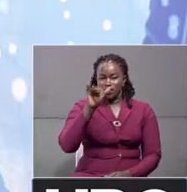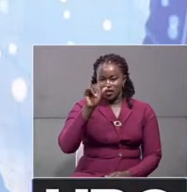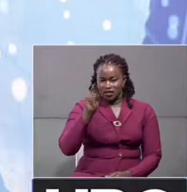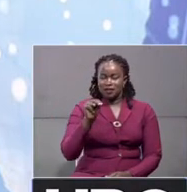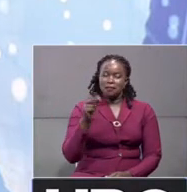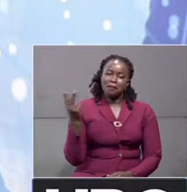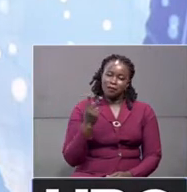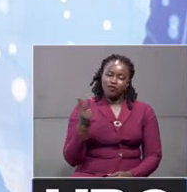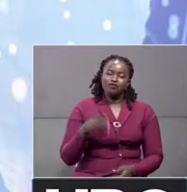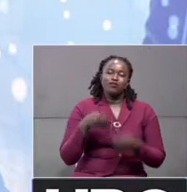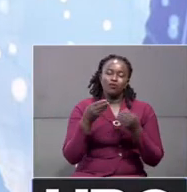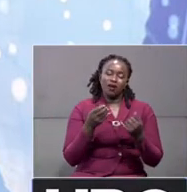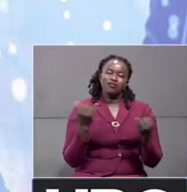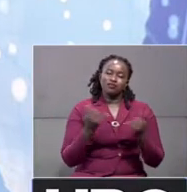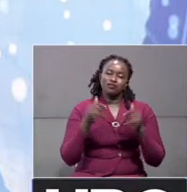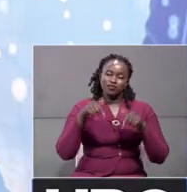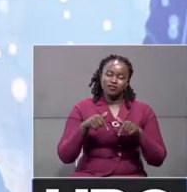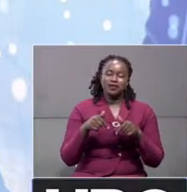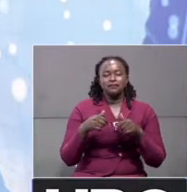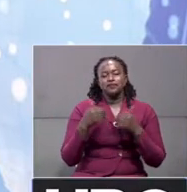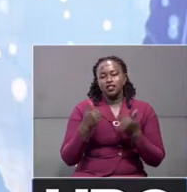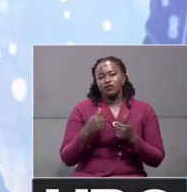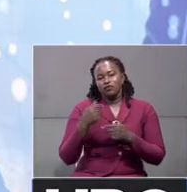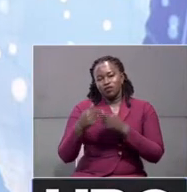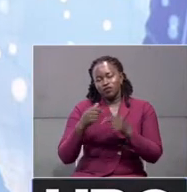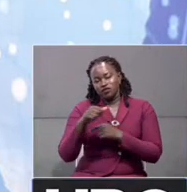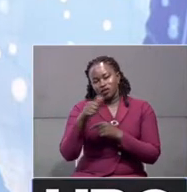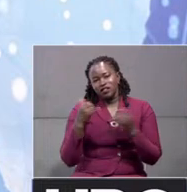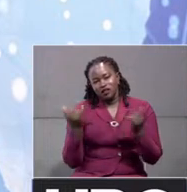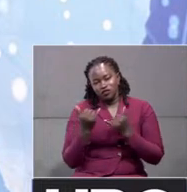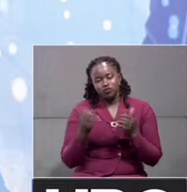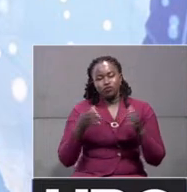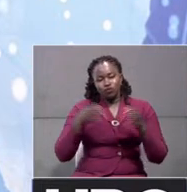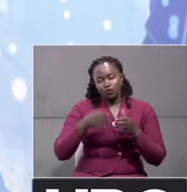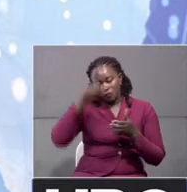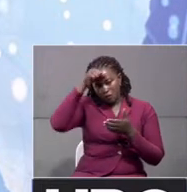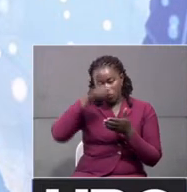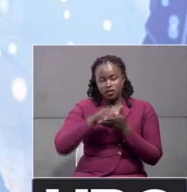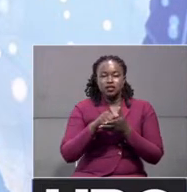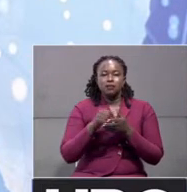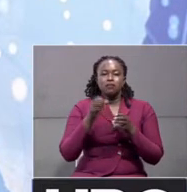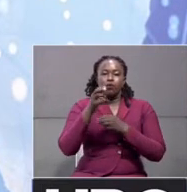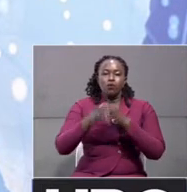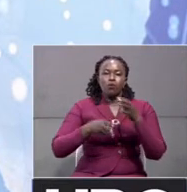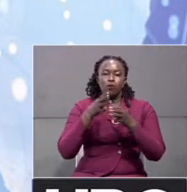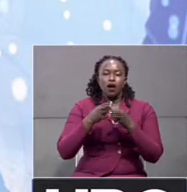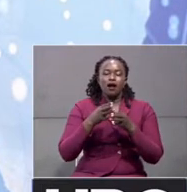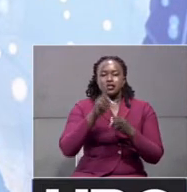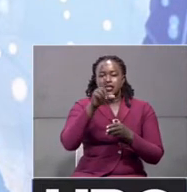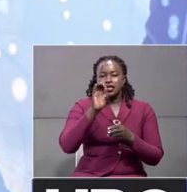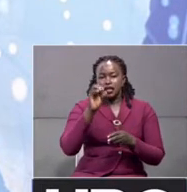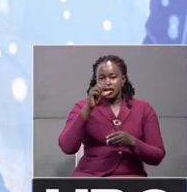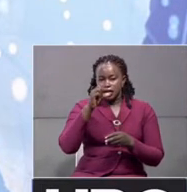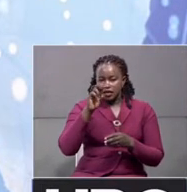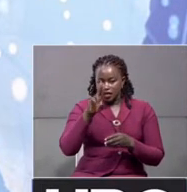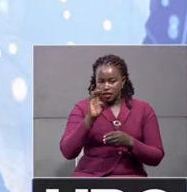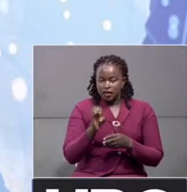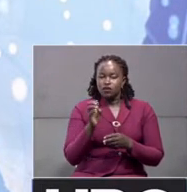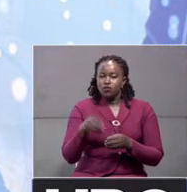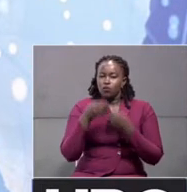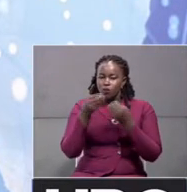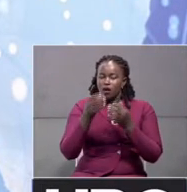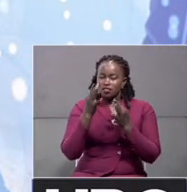Sign Language Interpretation. Now, in more news this evening, Muslim World League has flagged off relief to Muslim